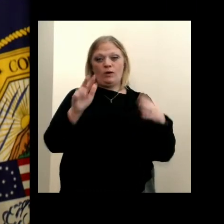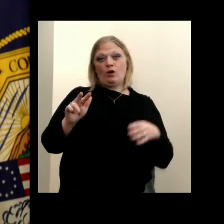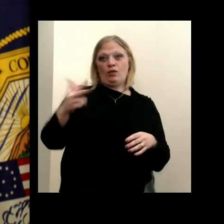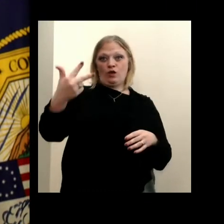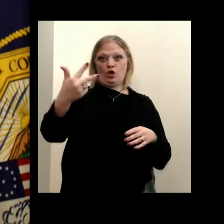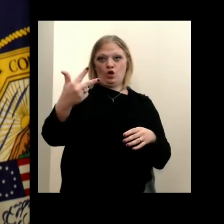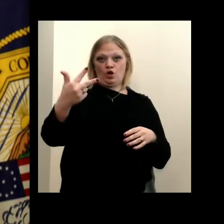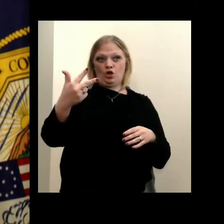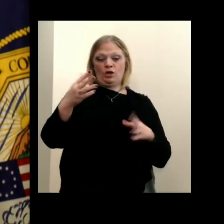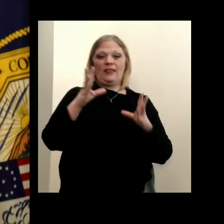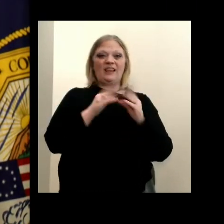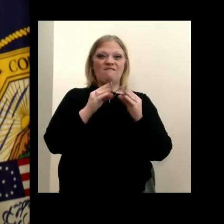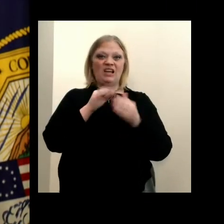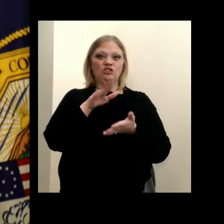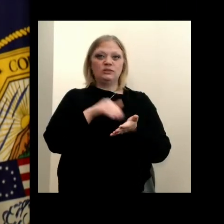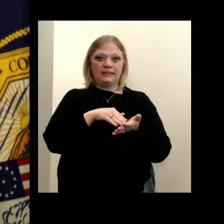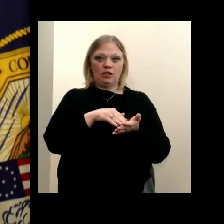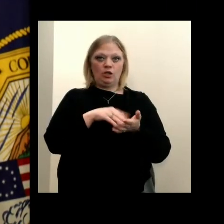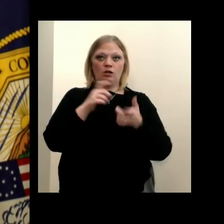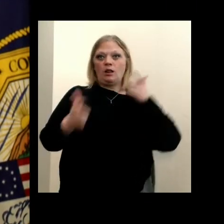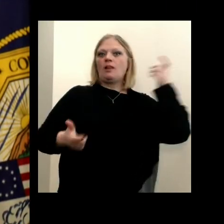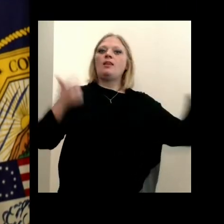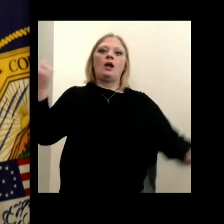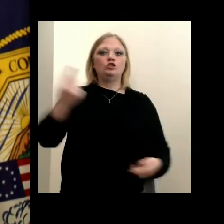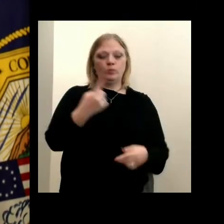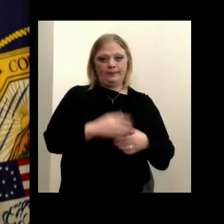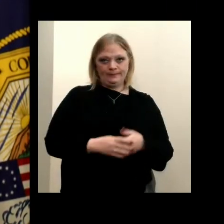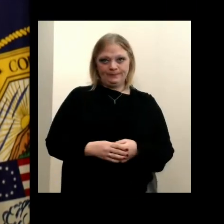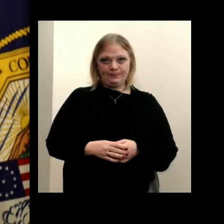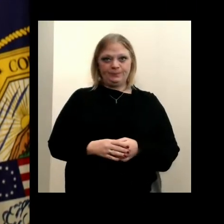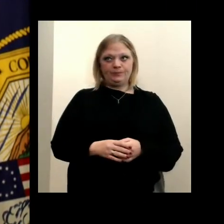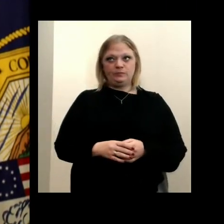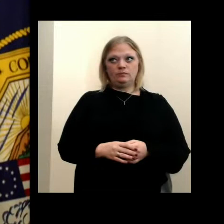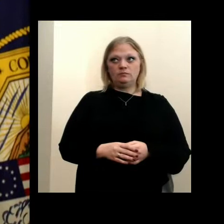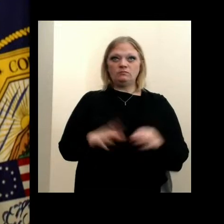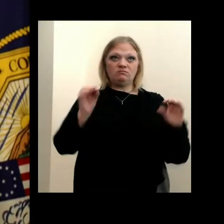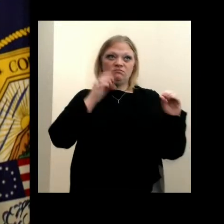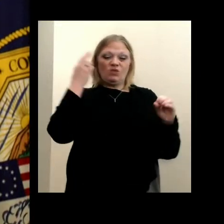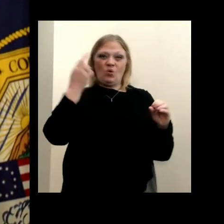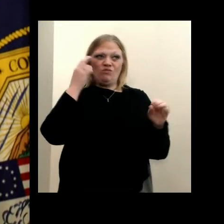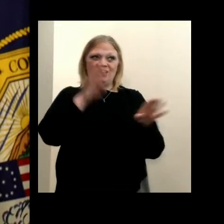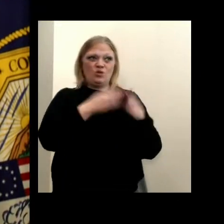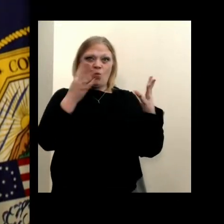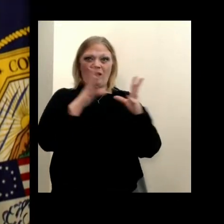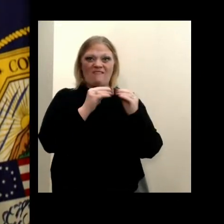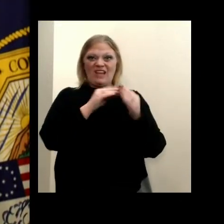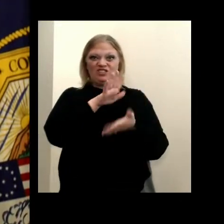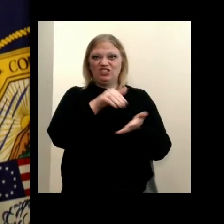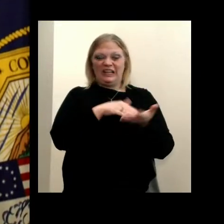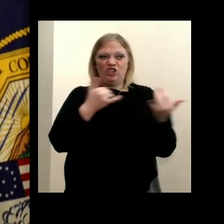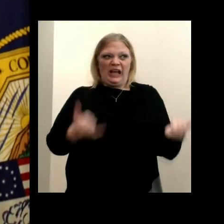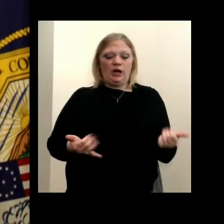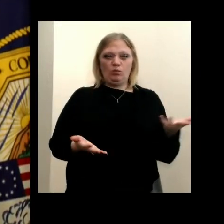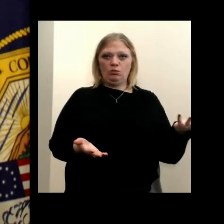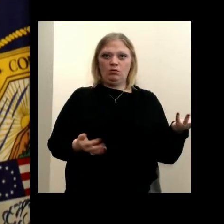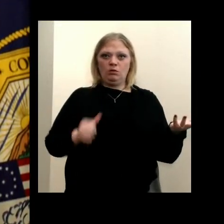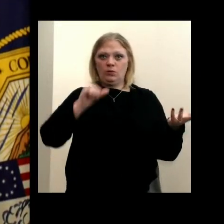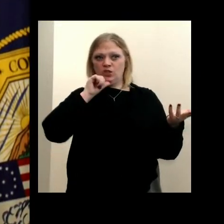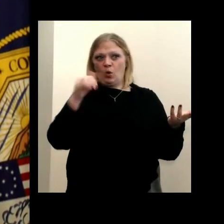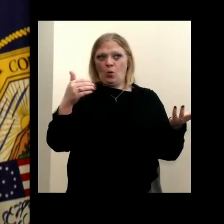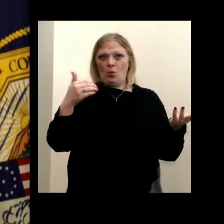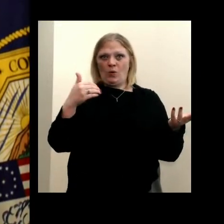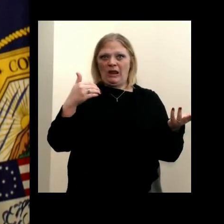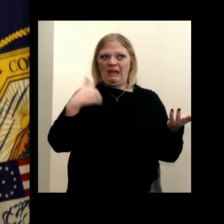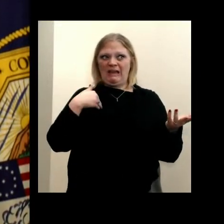be at the convention center, which would be the large one. There's no reason to open up the convention center, because we don't have the